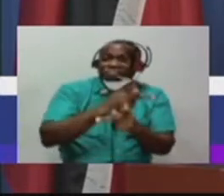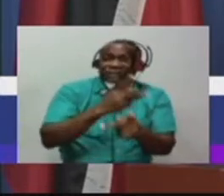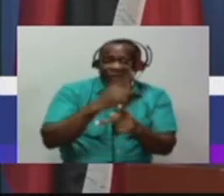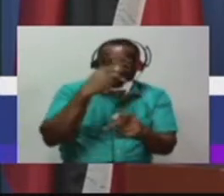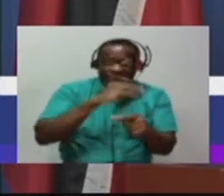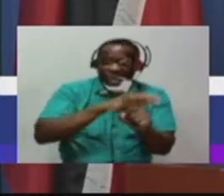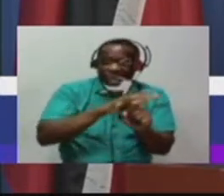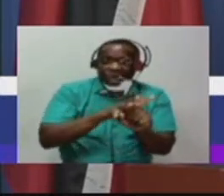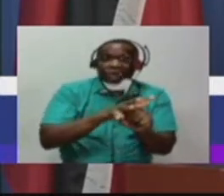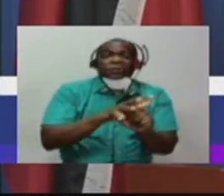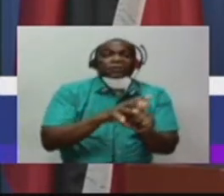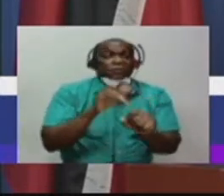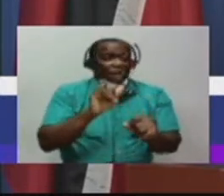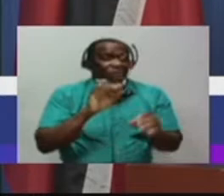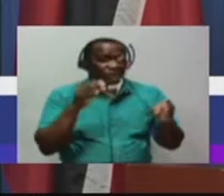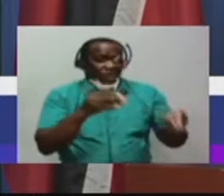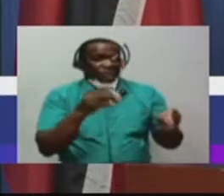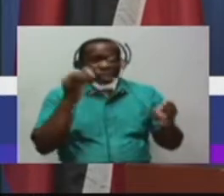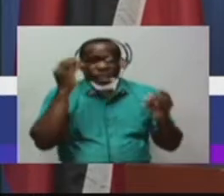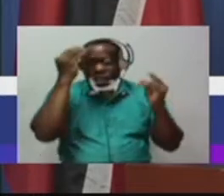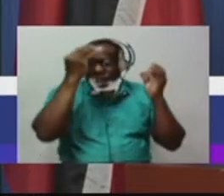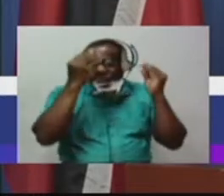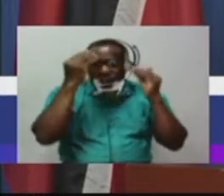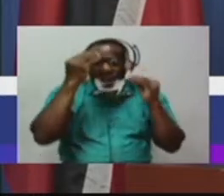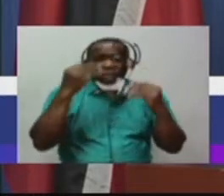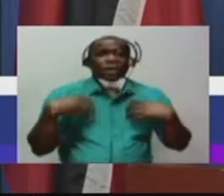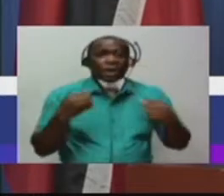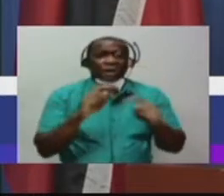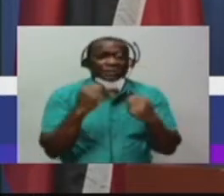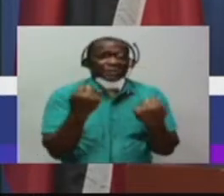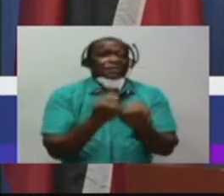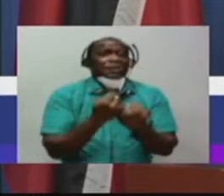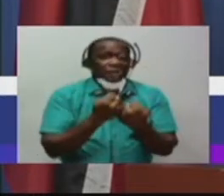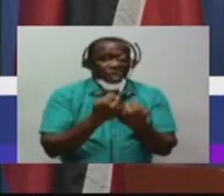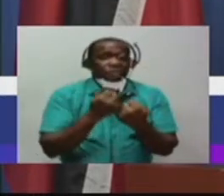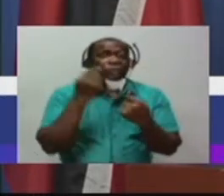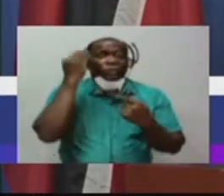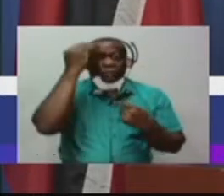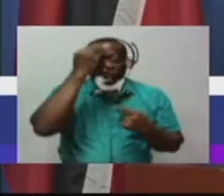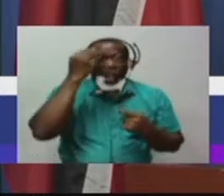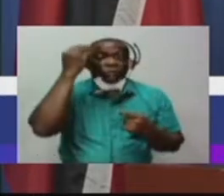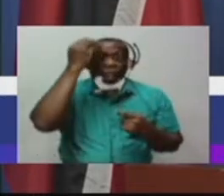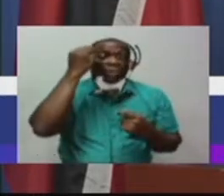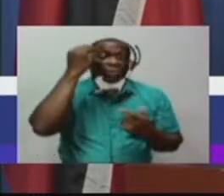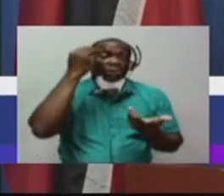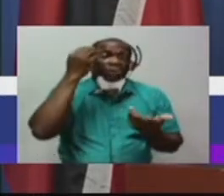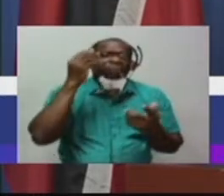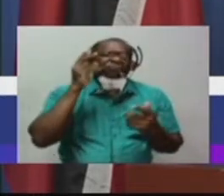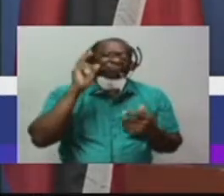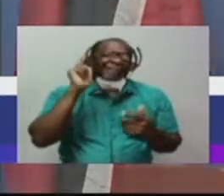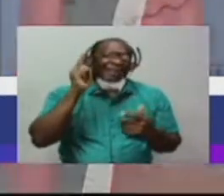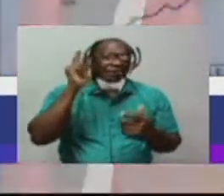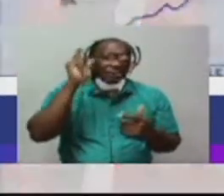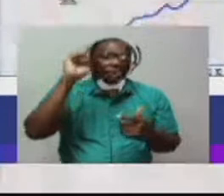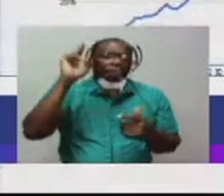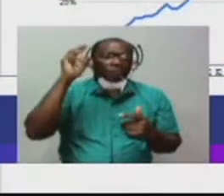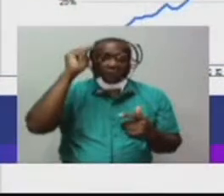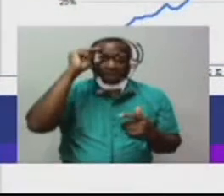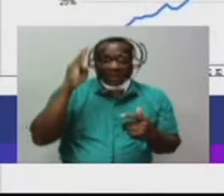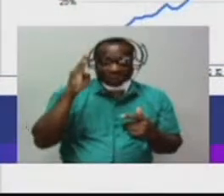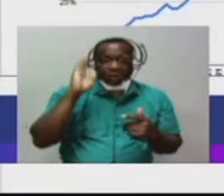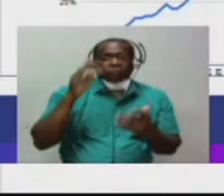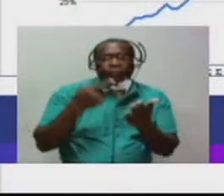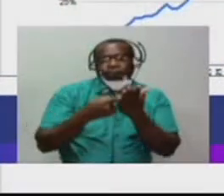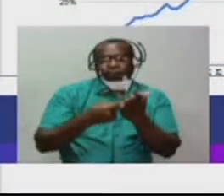of course, the Honourable Minister will speak to us about the role that vaccination will play in curbing this trend. The overall